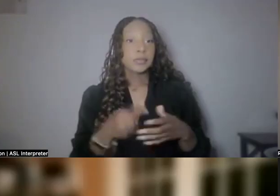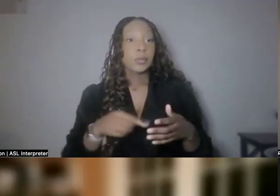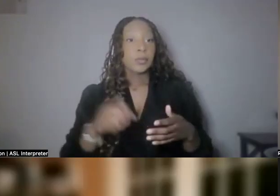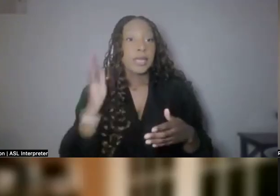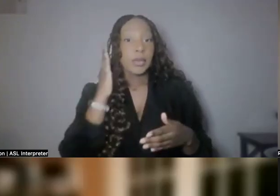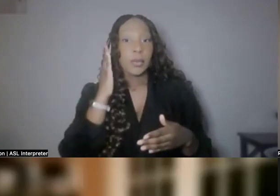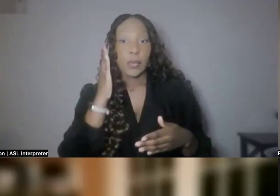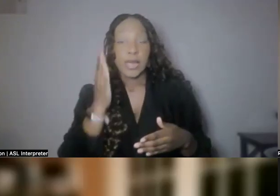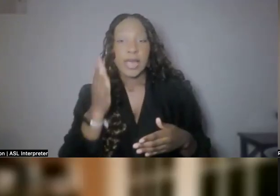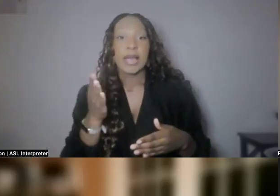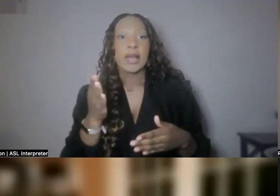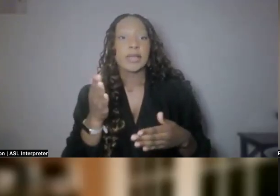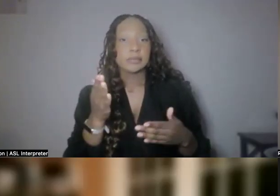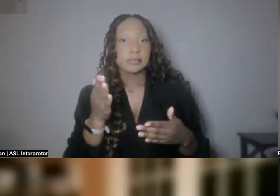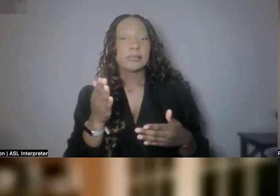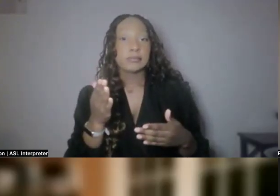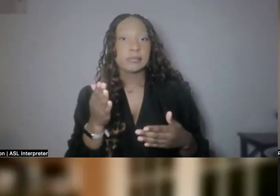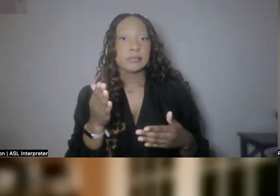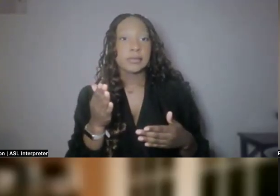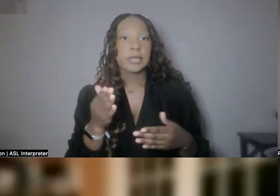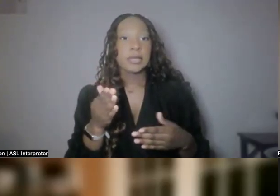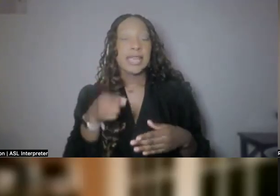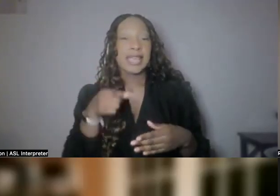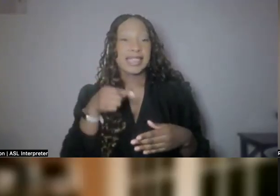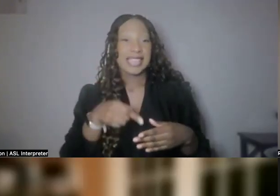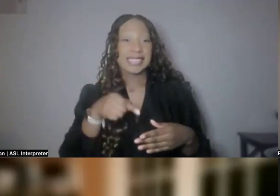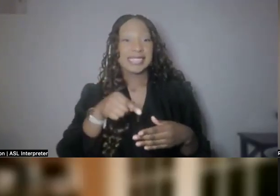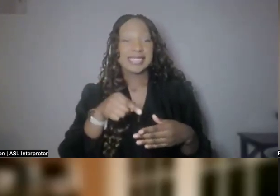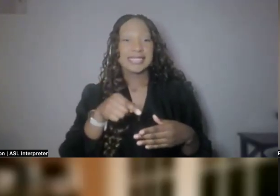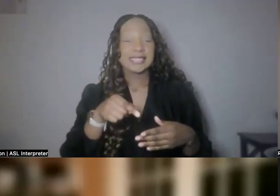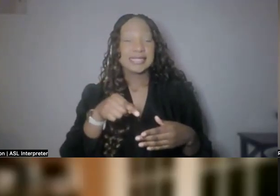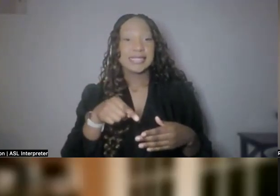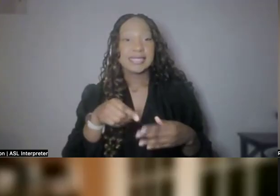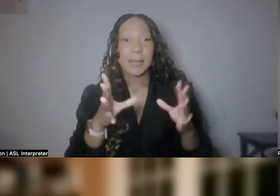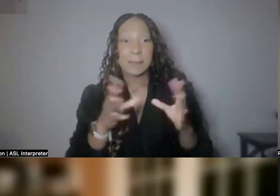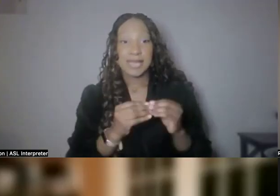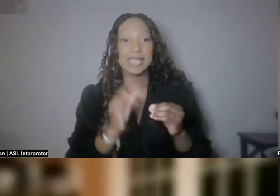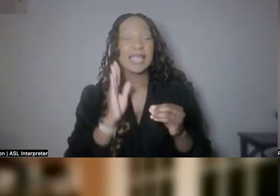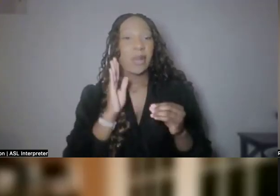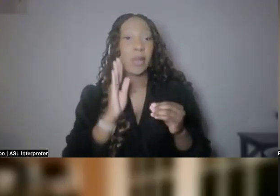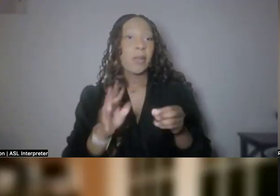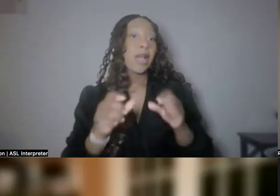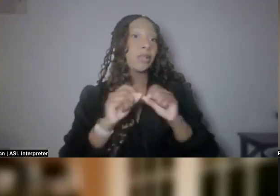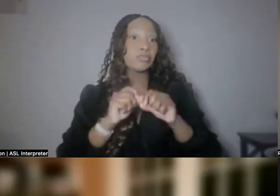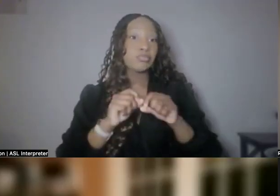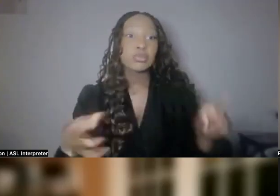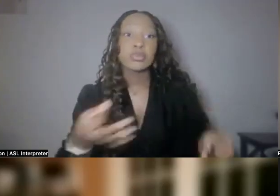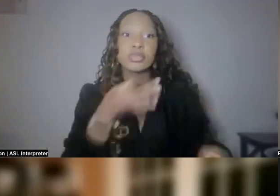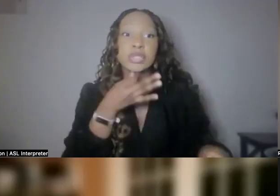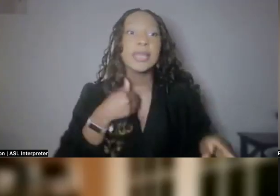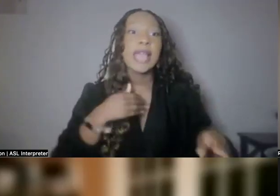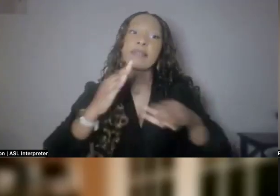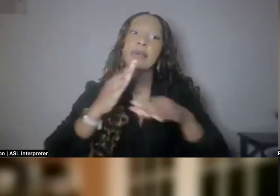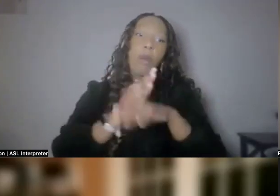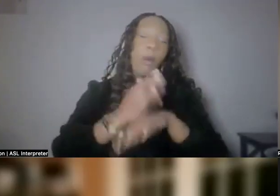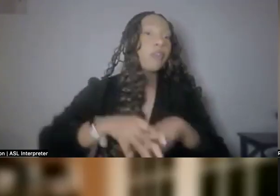Dr. Bazran has said, we will look to get this content out to you soonest. We have well over 80 questions that have come